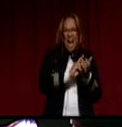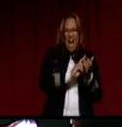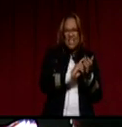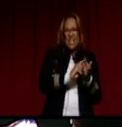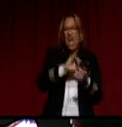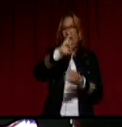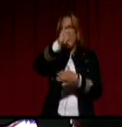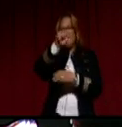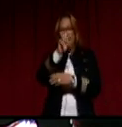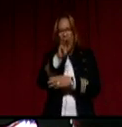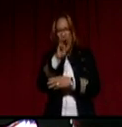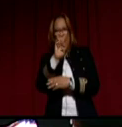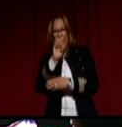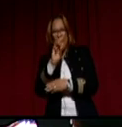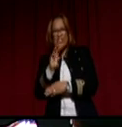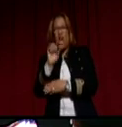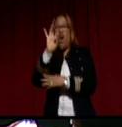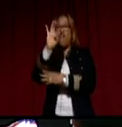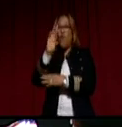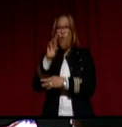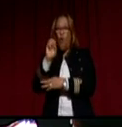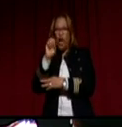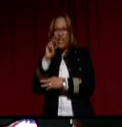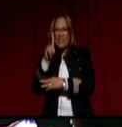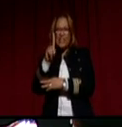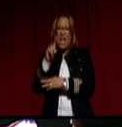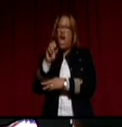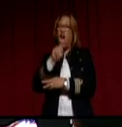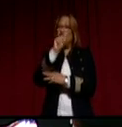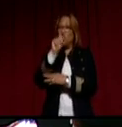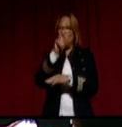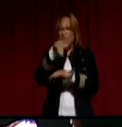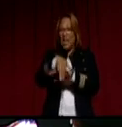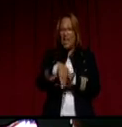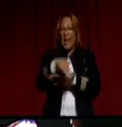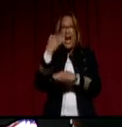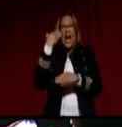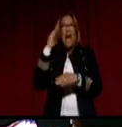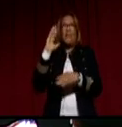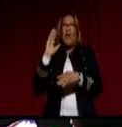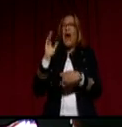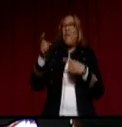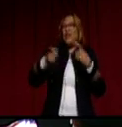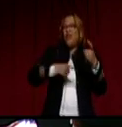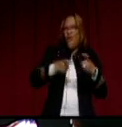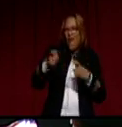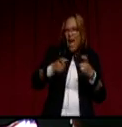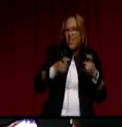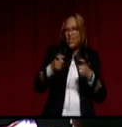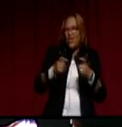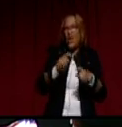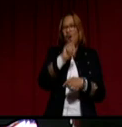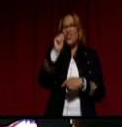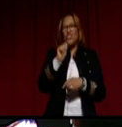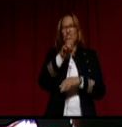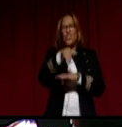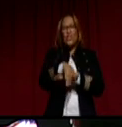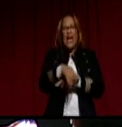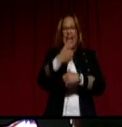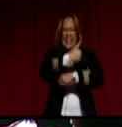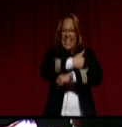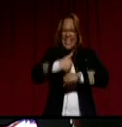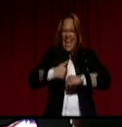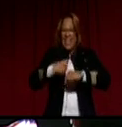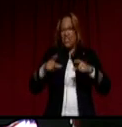don't want to miss Monday. And then Tuesday night, I don't even know how we're going to handle Tuesday night. The stage isn't big